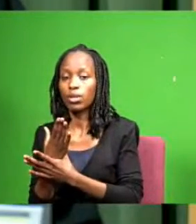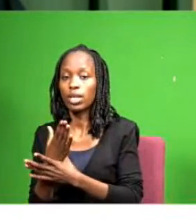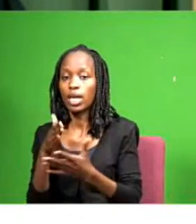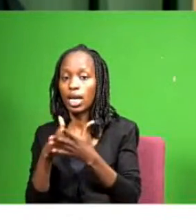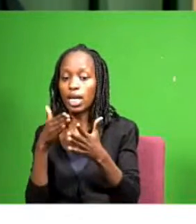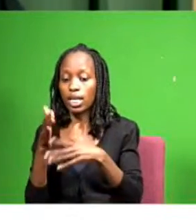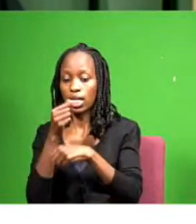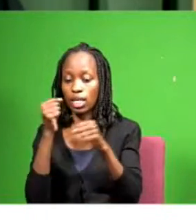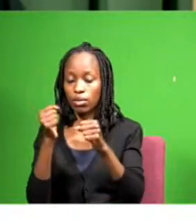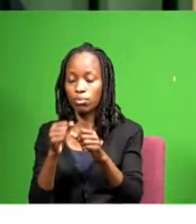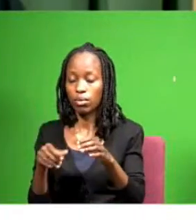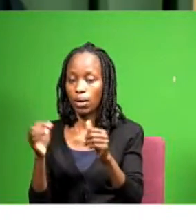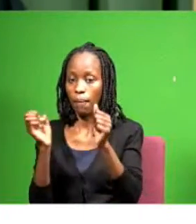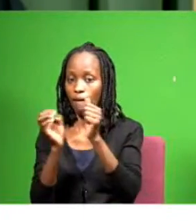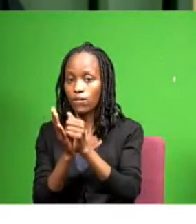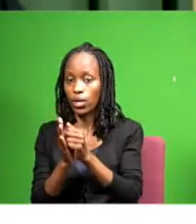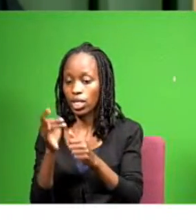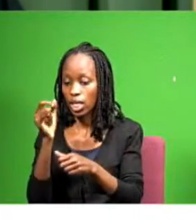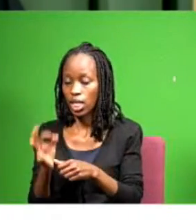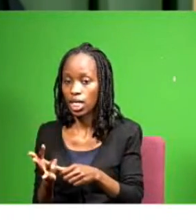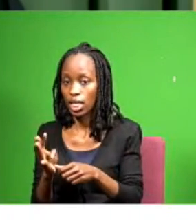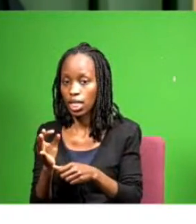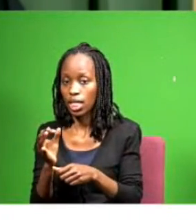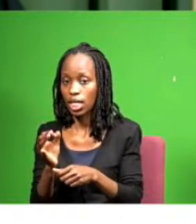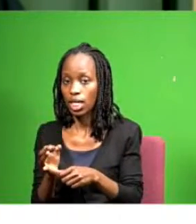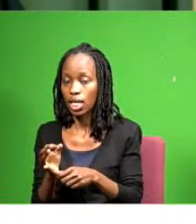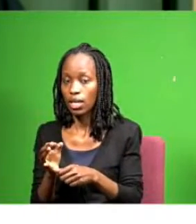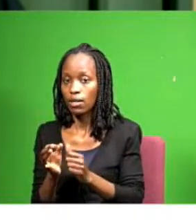president. Number 14, whether Mr.